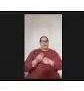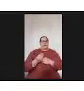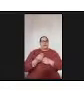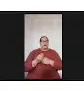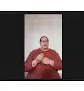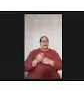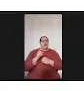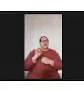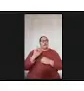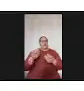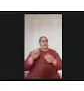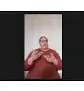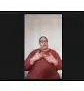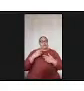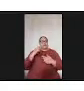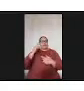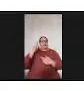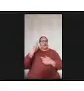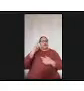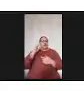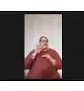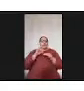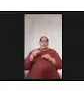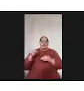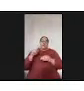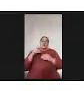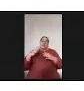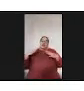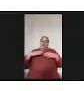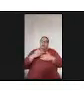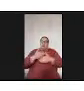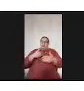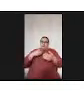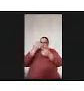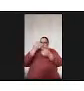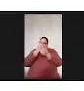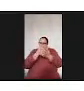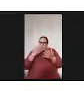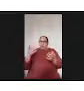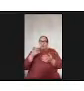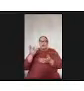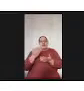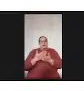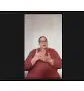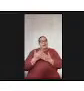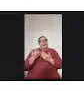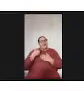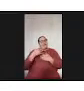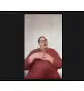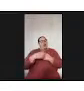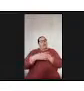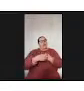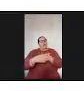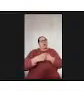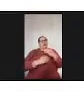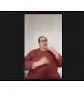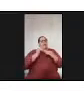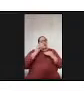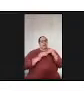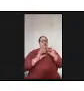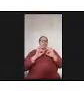give residents advance notice so that they can safely exit the building on